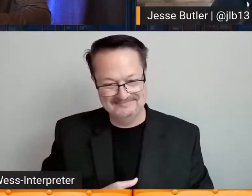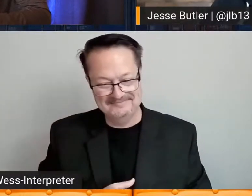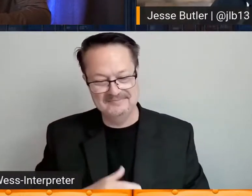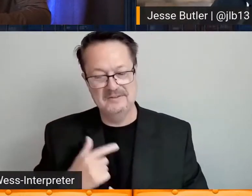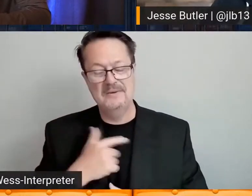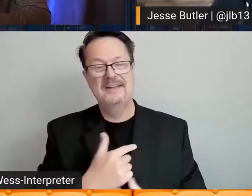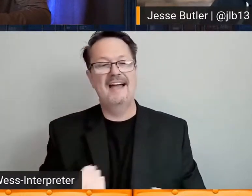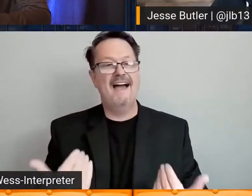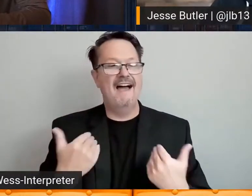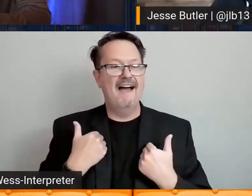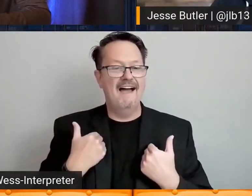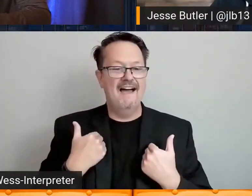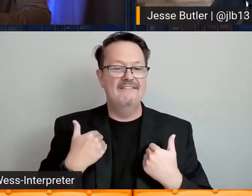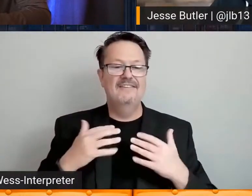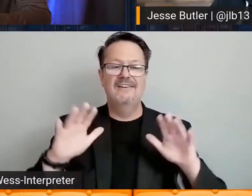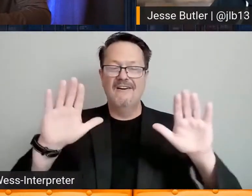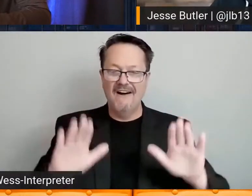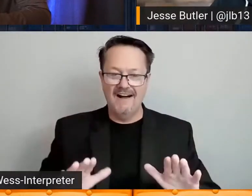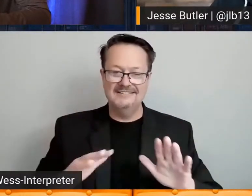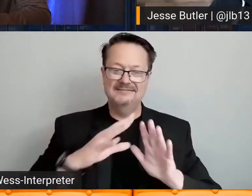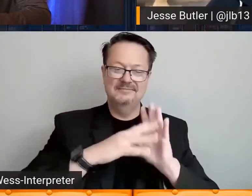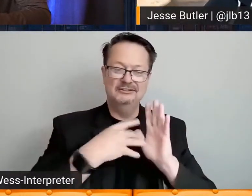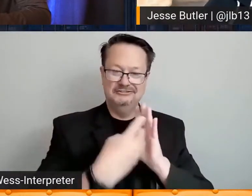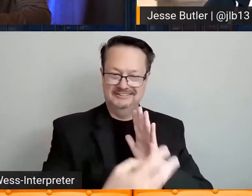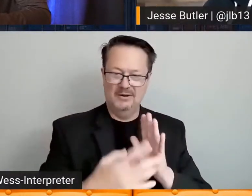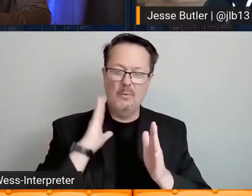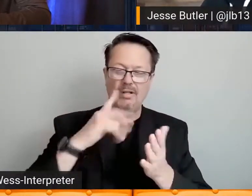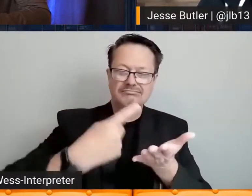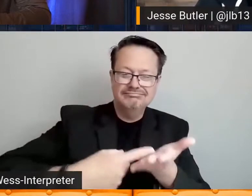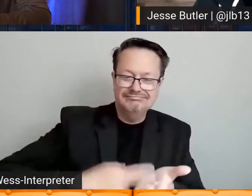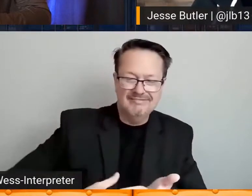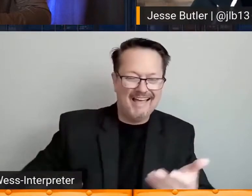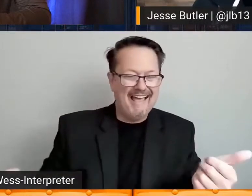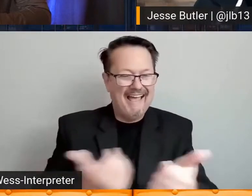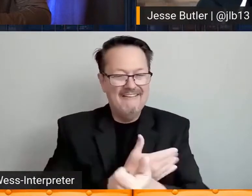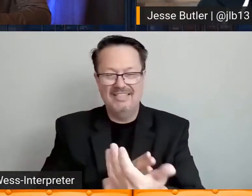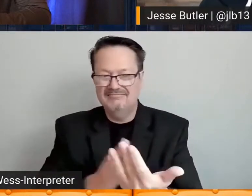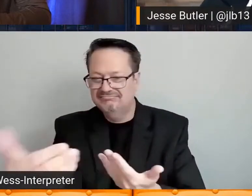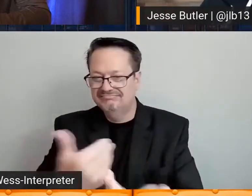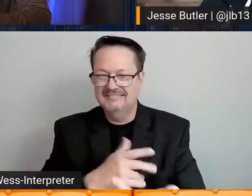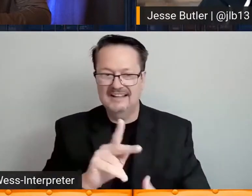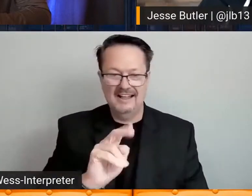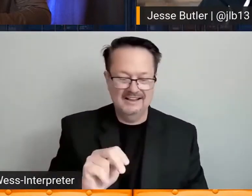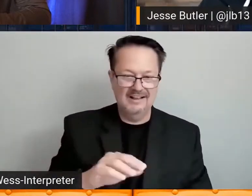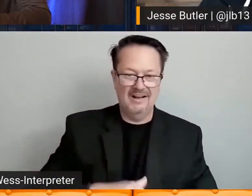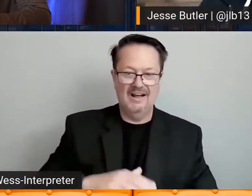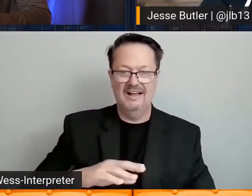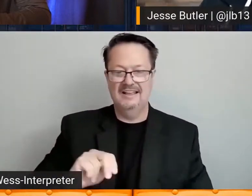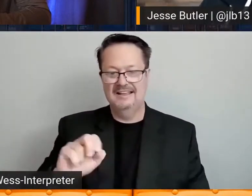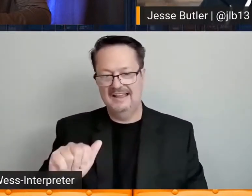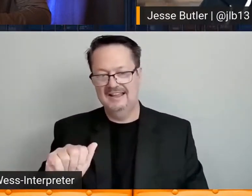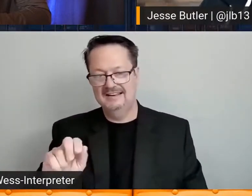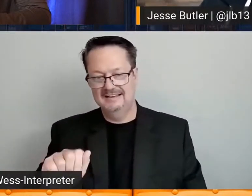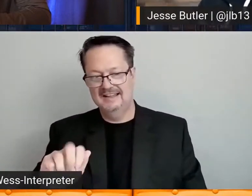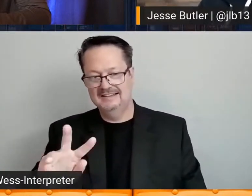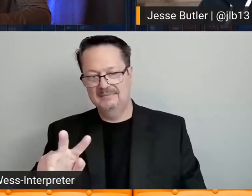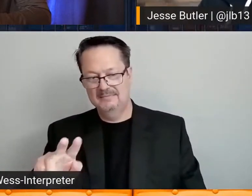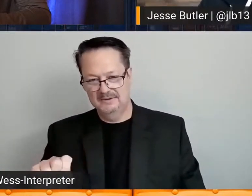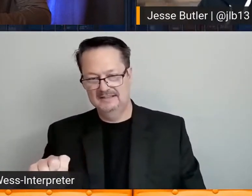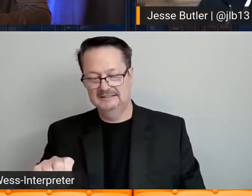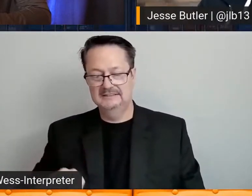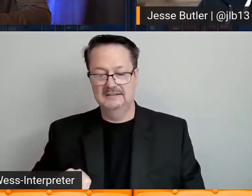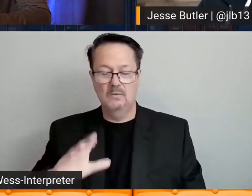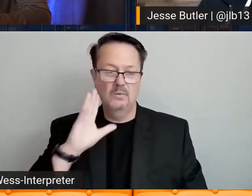have an awesome agenda. We're going to talk about all things Kubernetes on AWS. We're going to talk about some